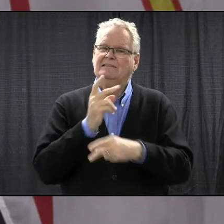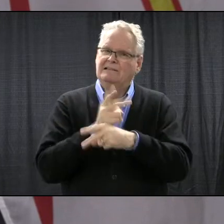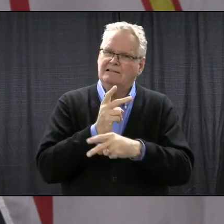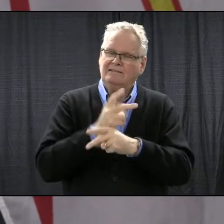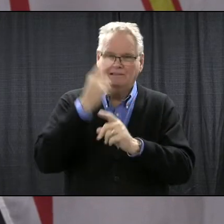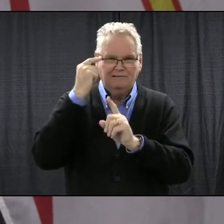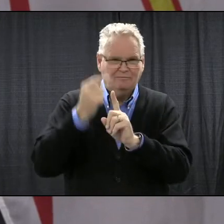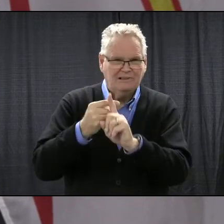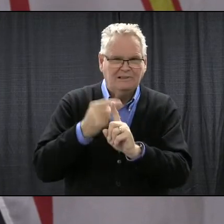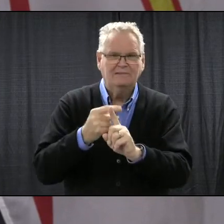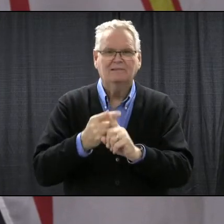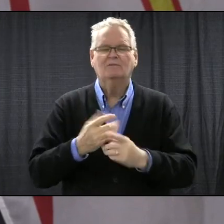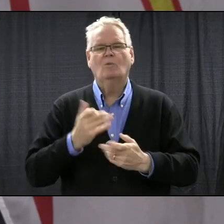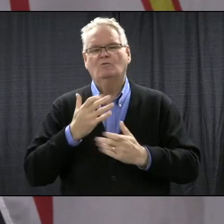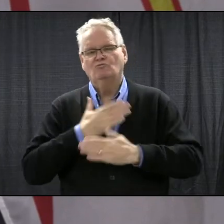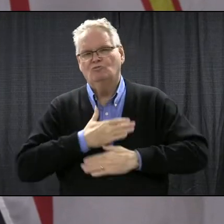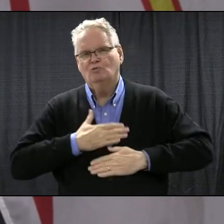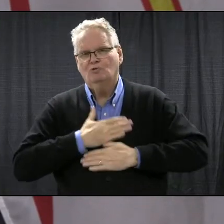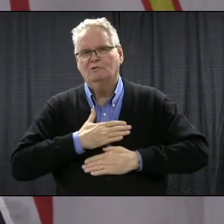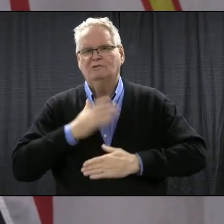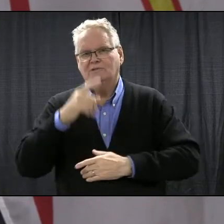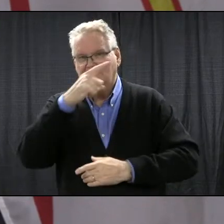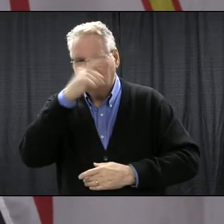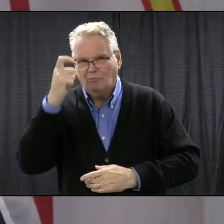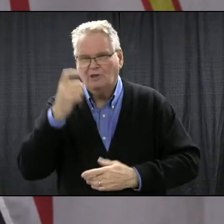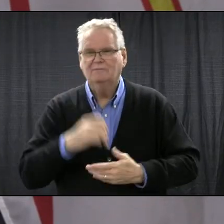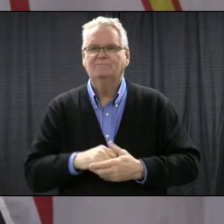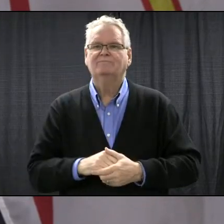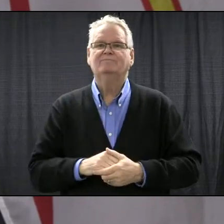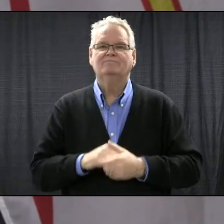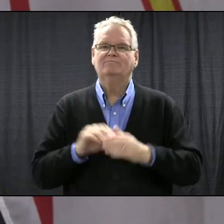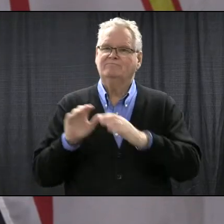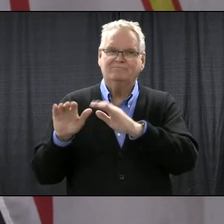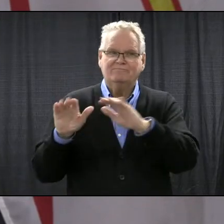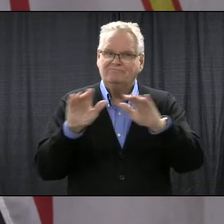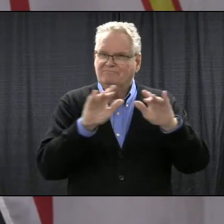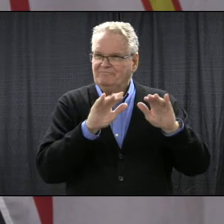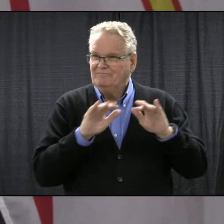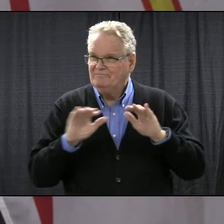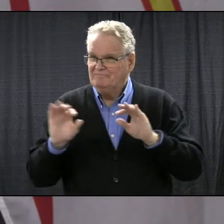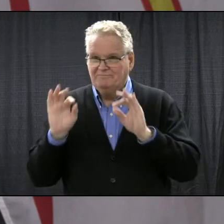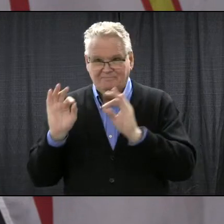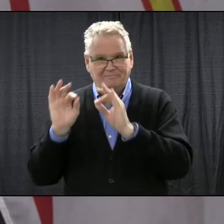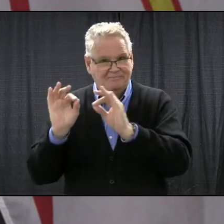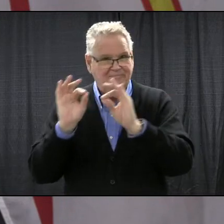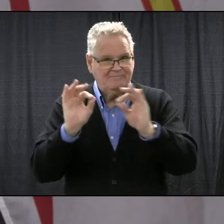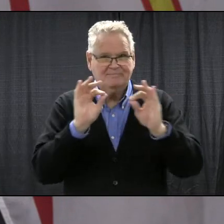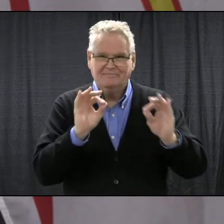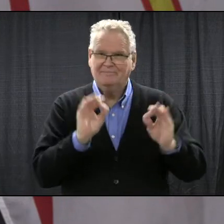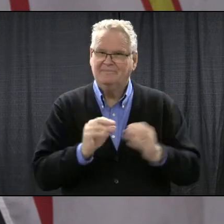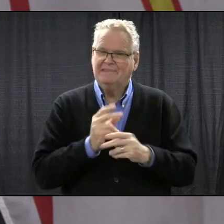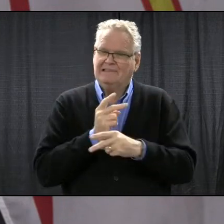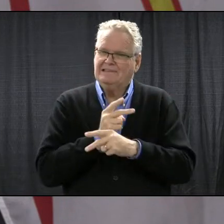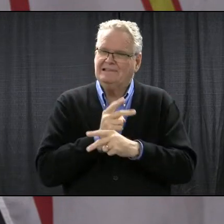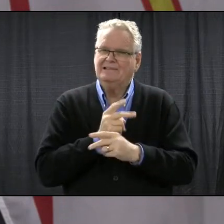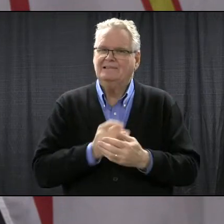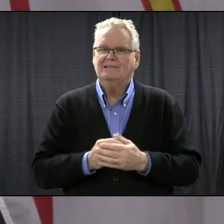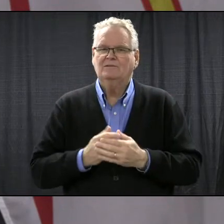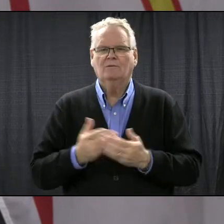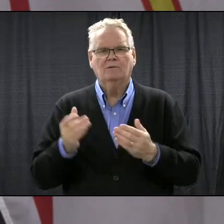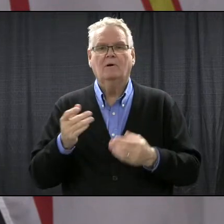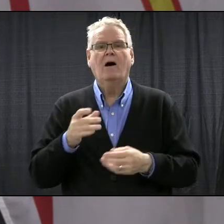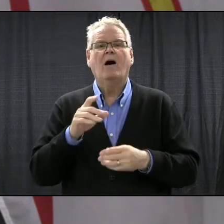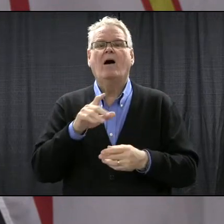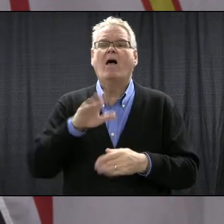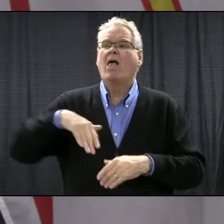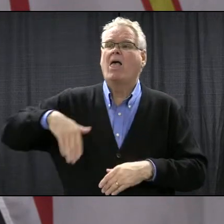enjoy a good summer as more and more people become vaccinated. I think that's really important. And what we have to remember there is that